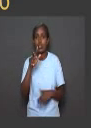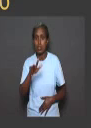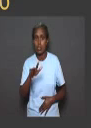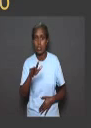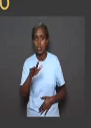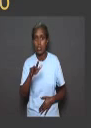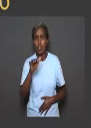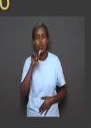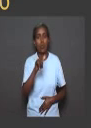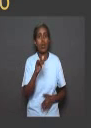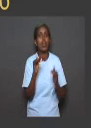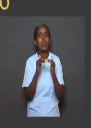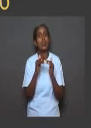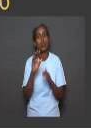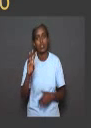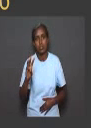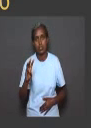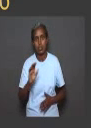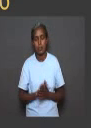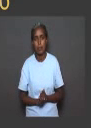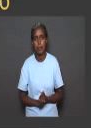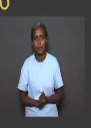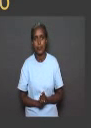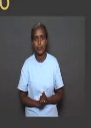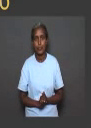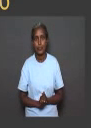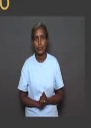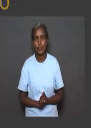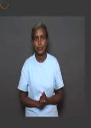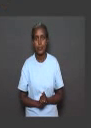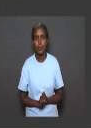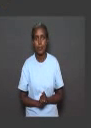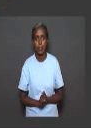at x equals 3, y equals 6.